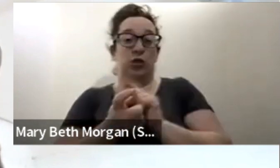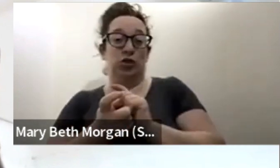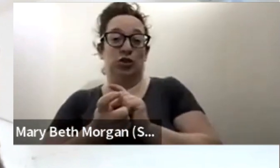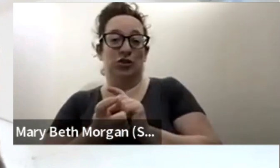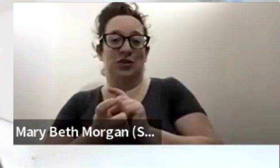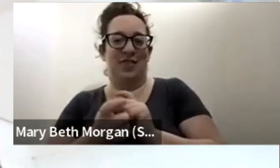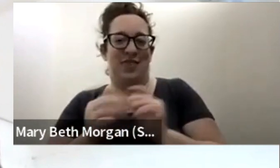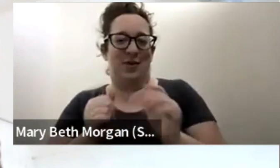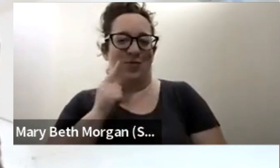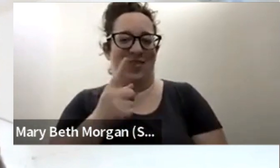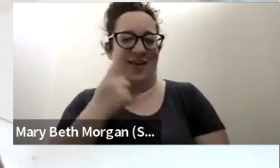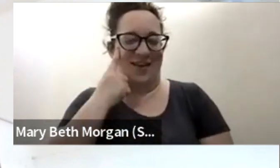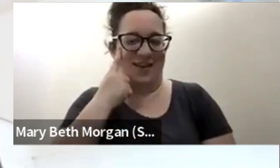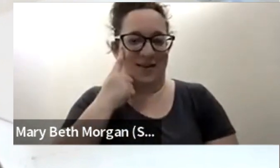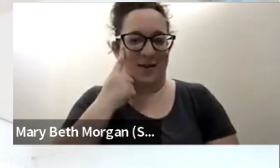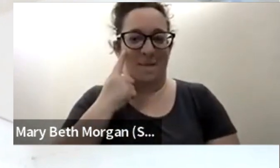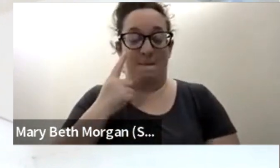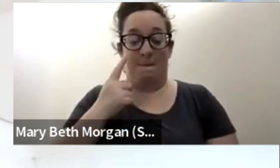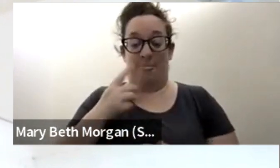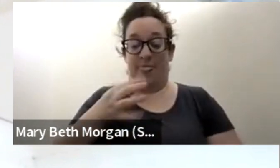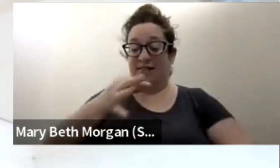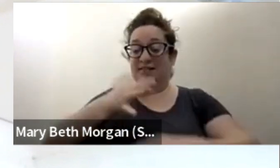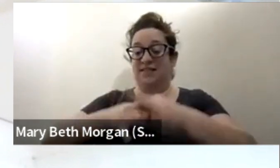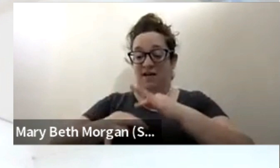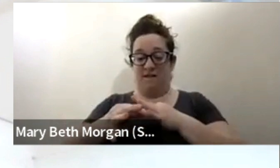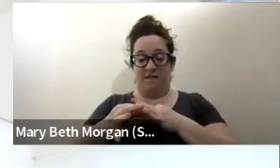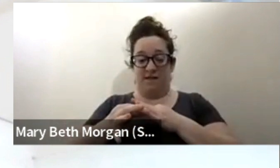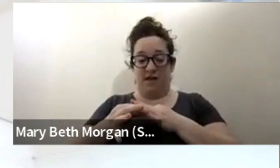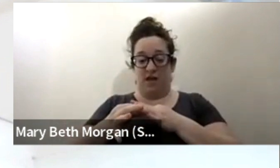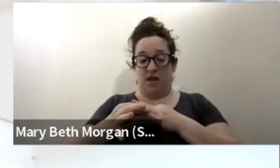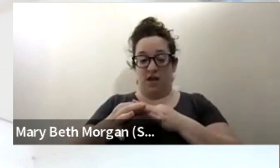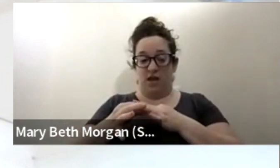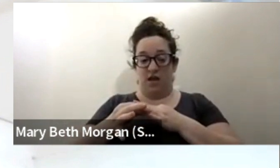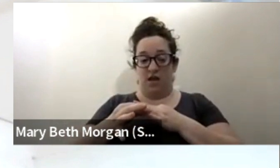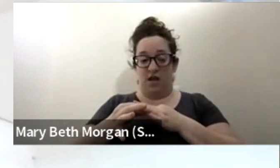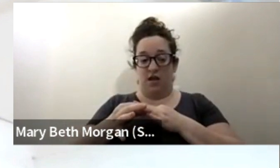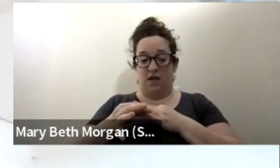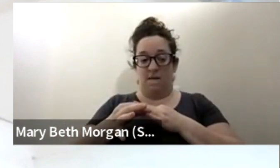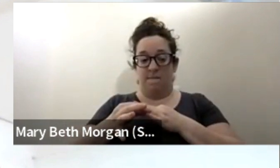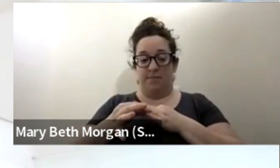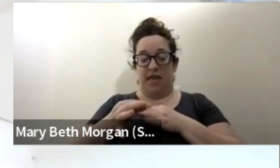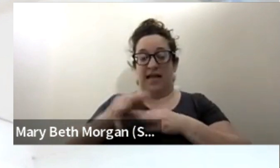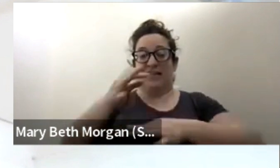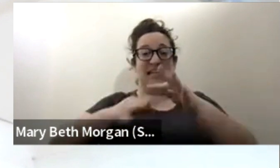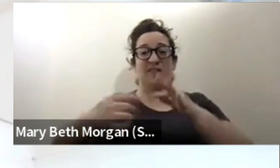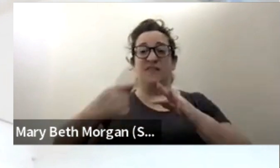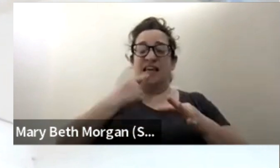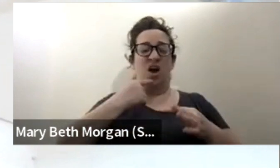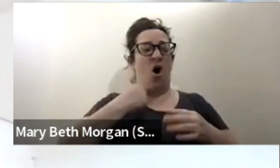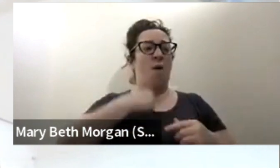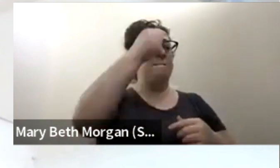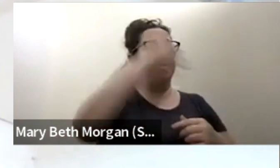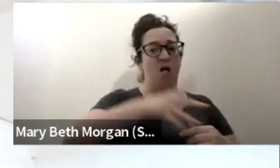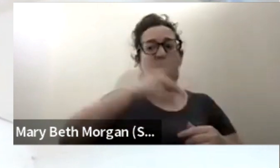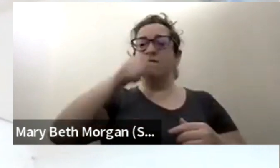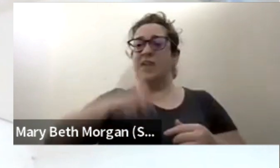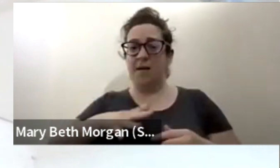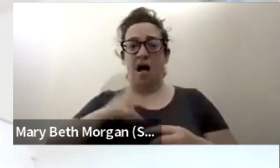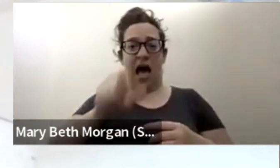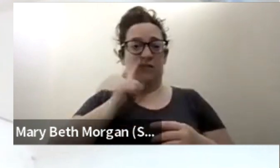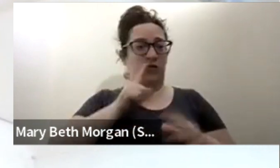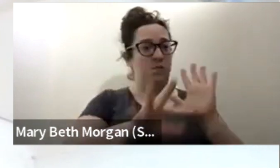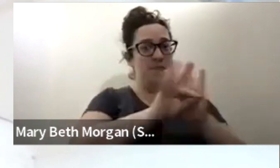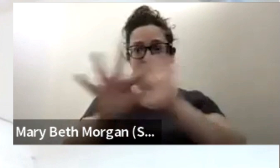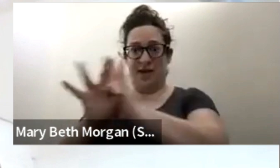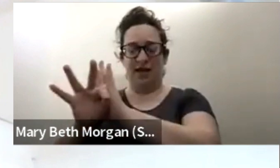perform the gender of the character instead of how to explore the gender of your character